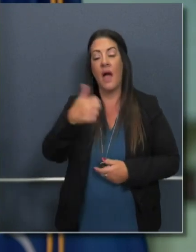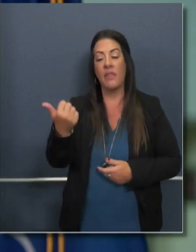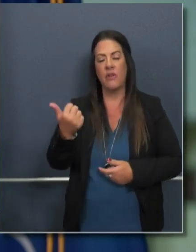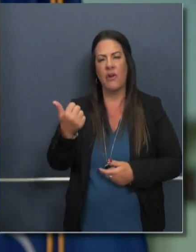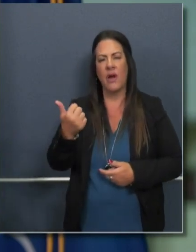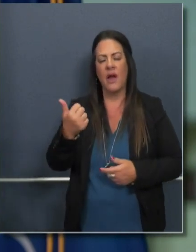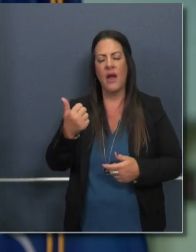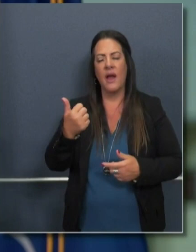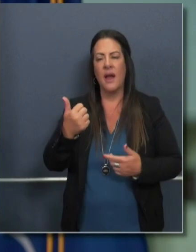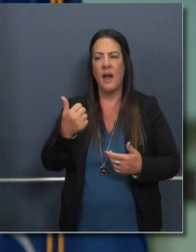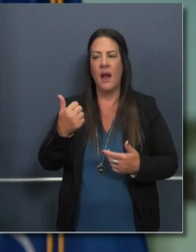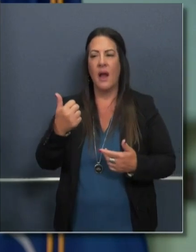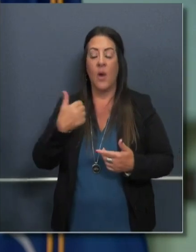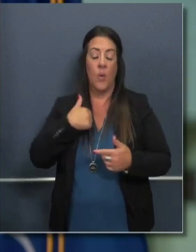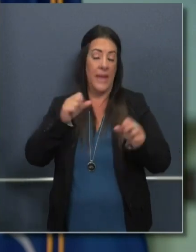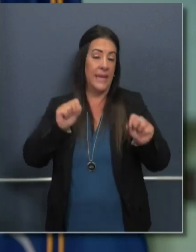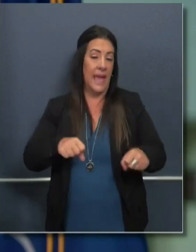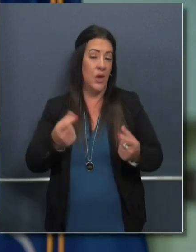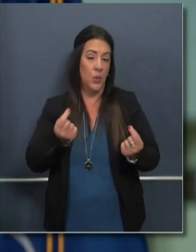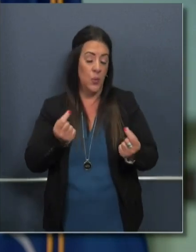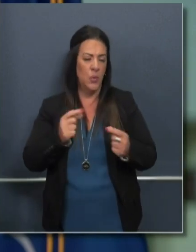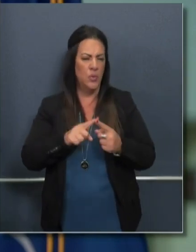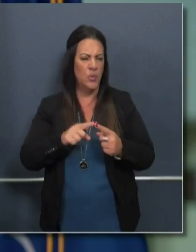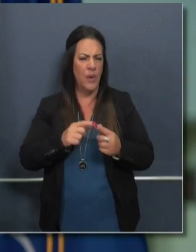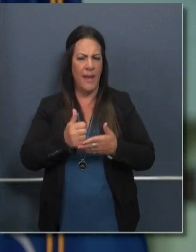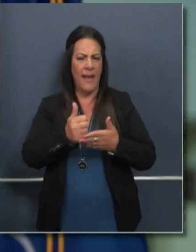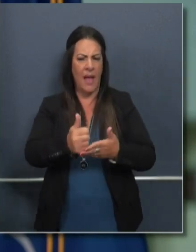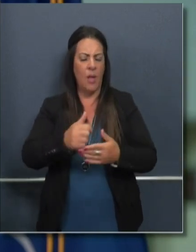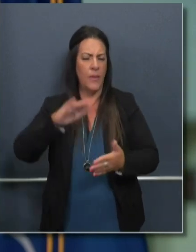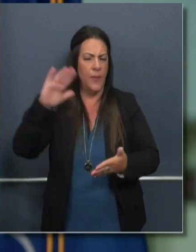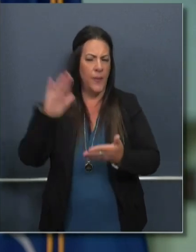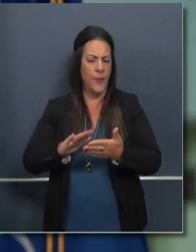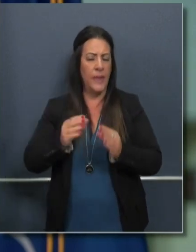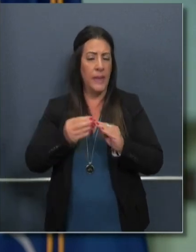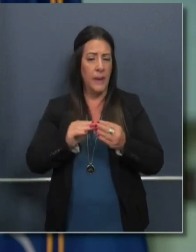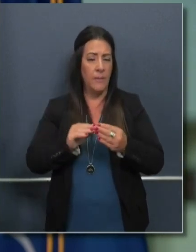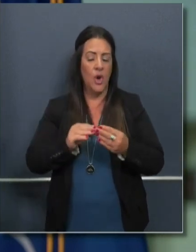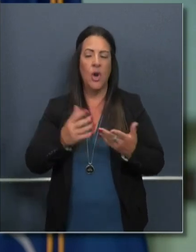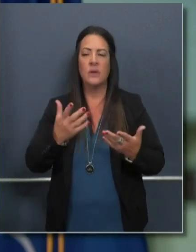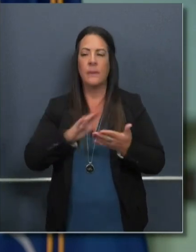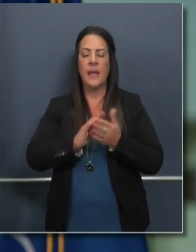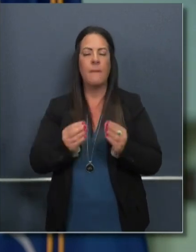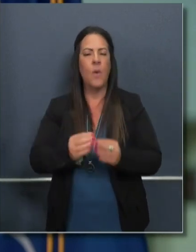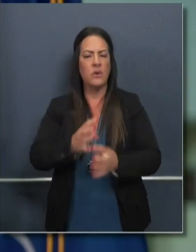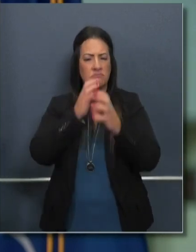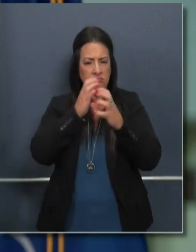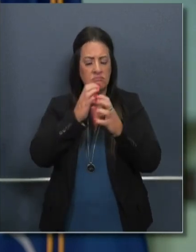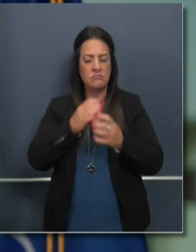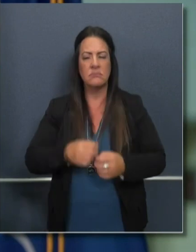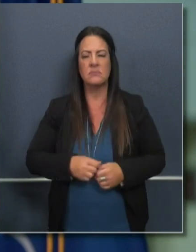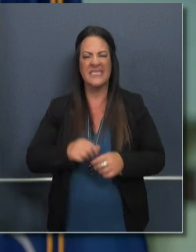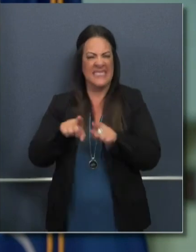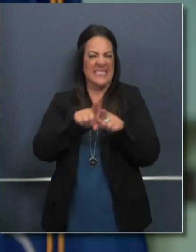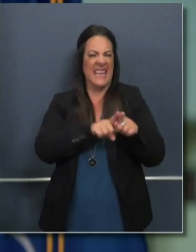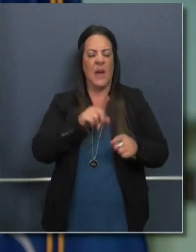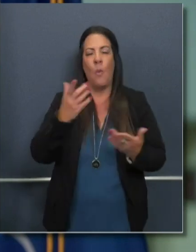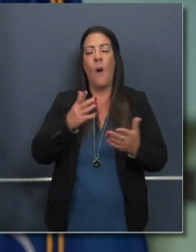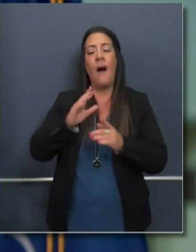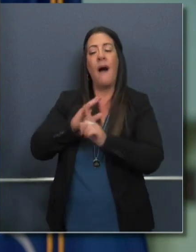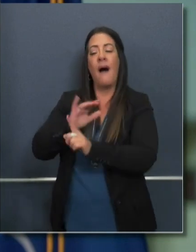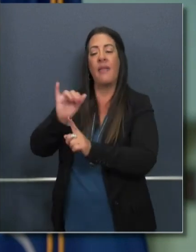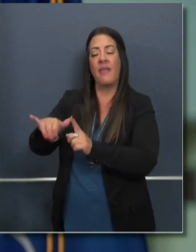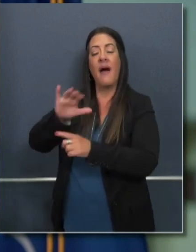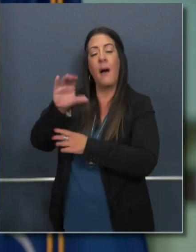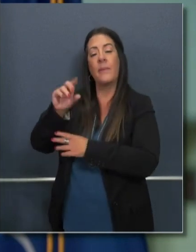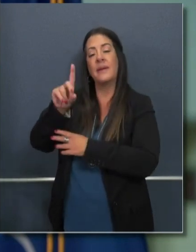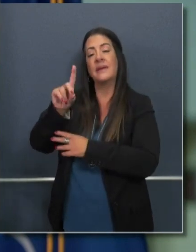toggle back. I talked about the dimmer switch just a moment ago, ability to pause. I talked about what Disney rightfully just did, and why